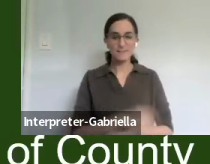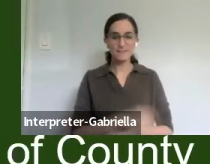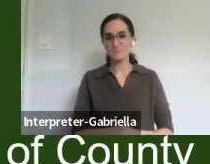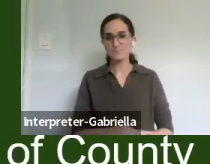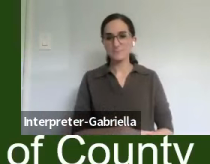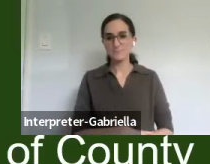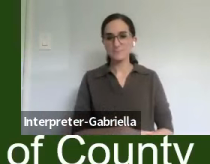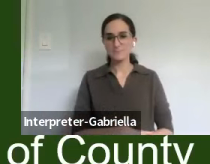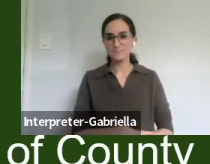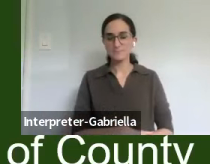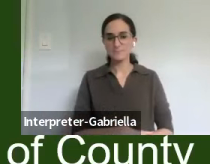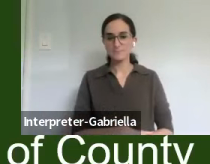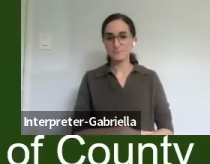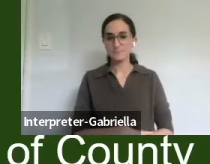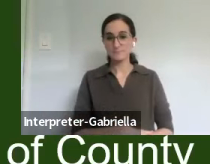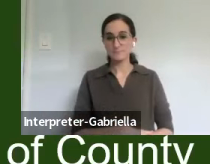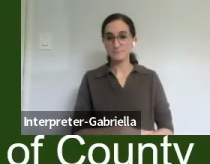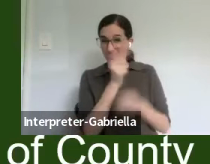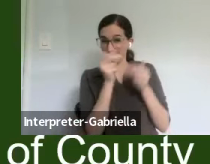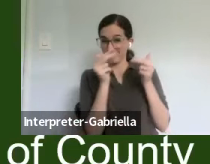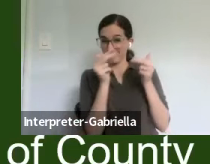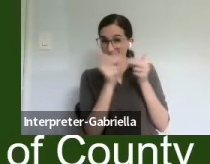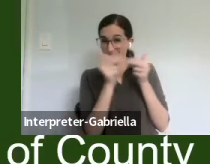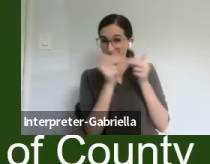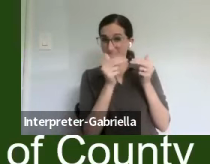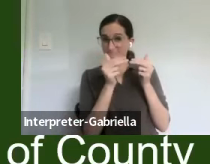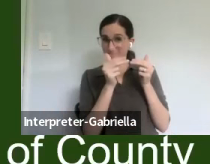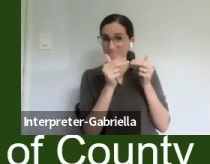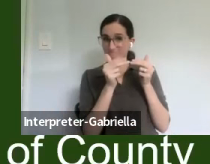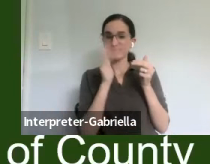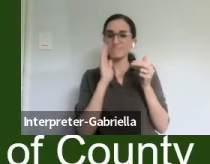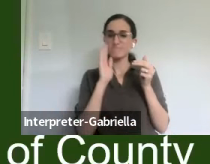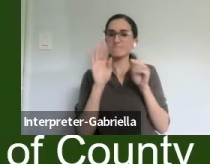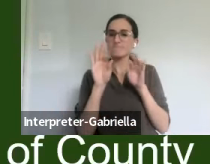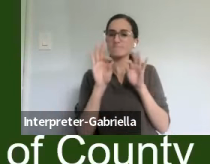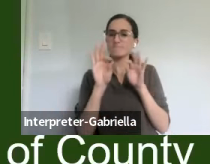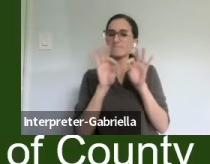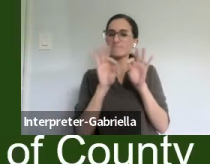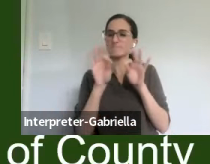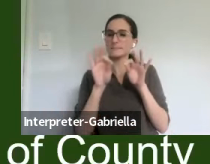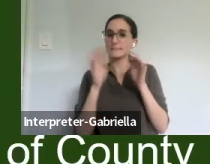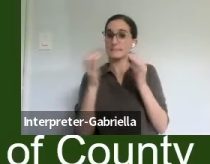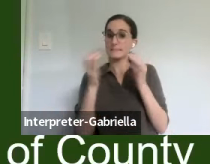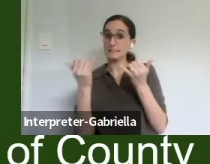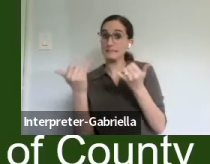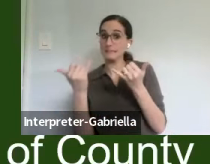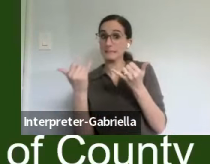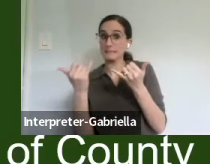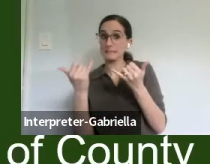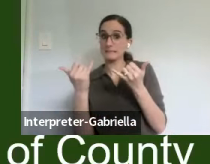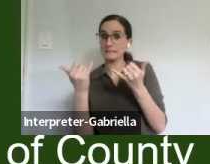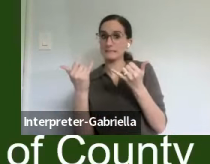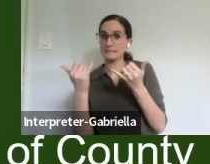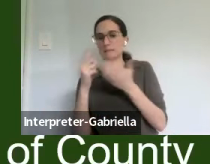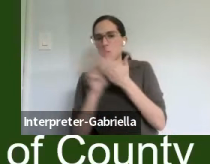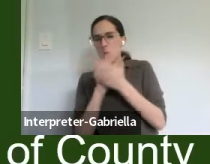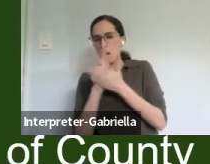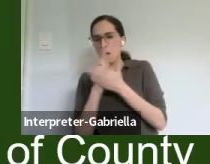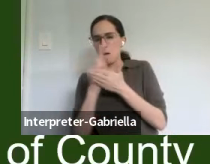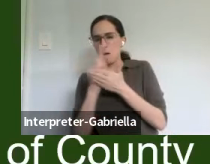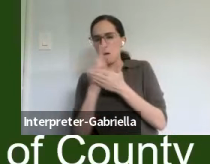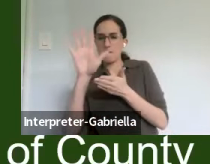So this slide is going over what I hope that we will accomplish in the next hour and 45 minutes or